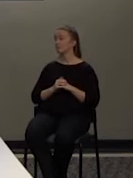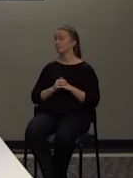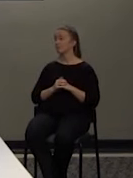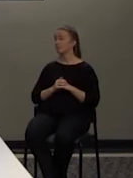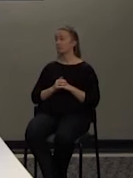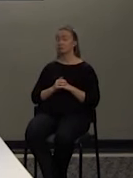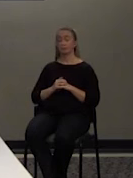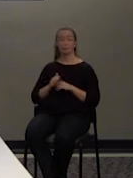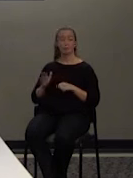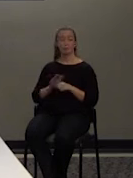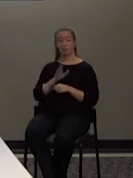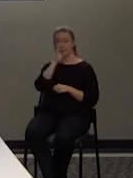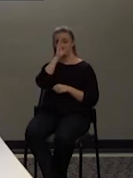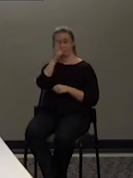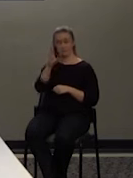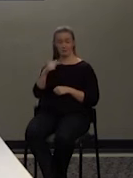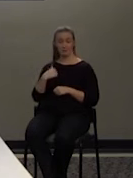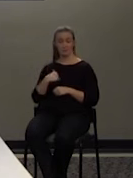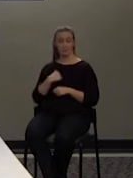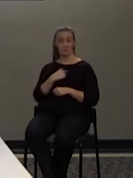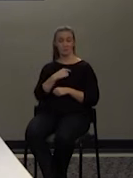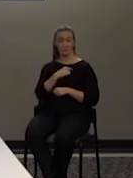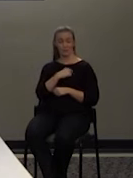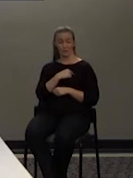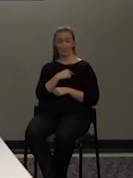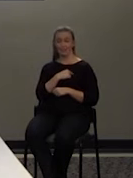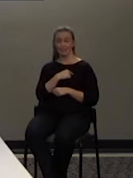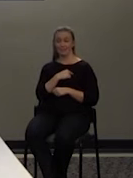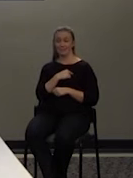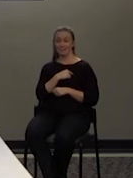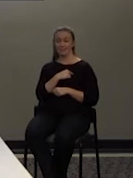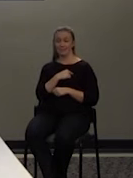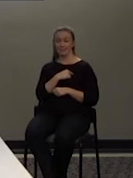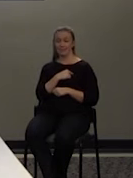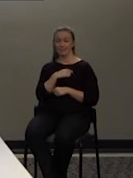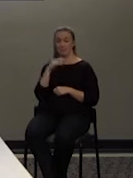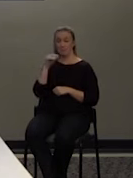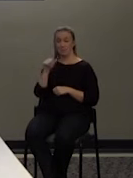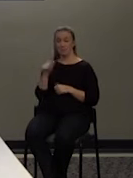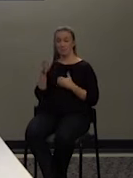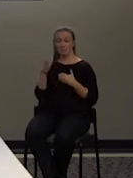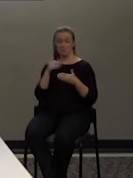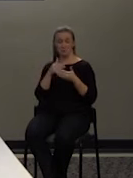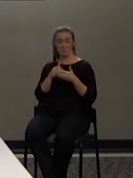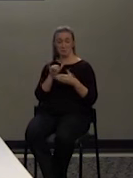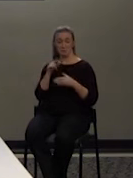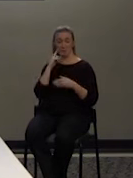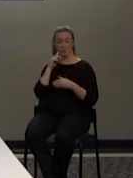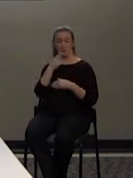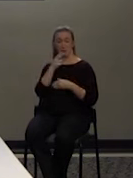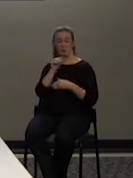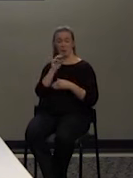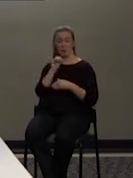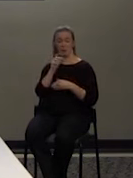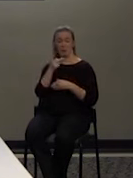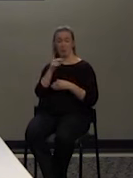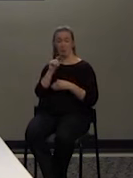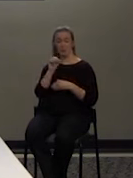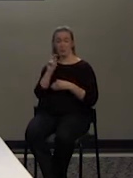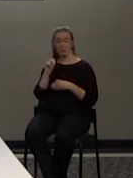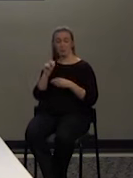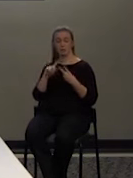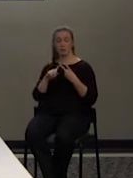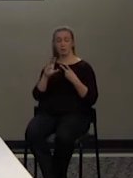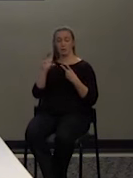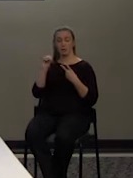In full disclosure, we're playing something pretty close to that to be at the Hampton Inn or at the Comfort Suites